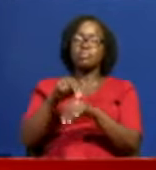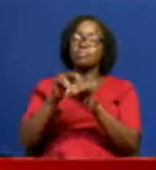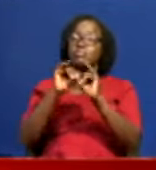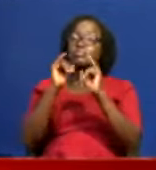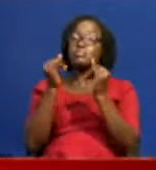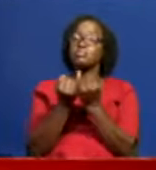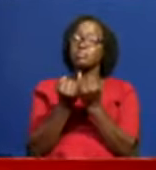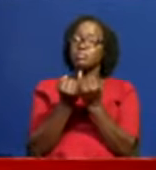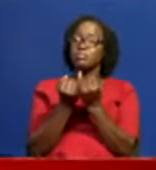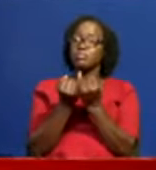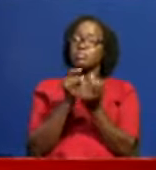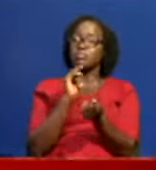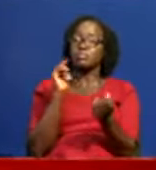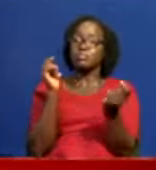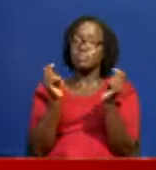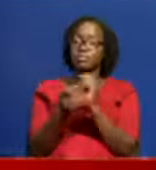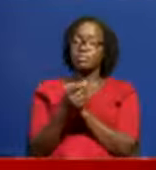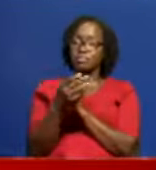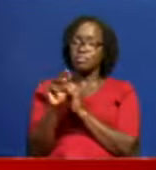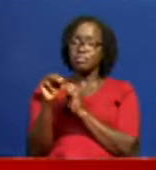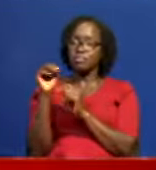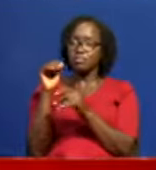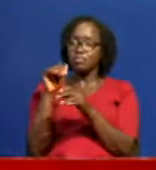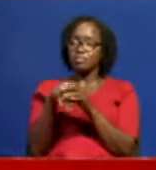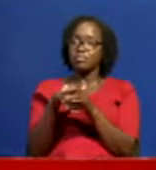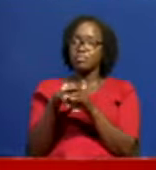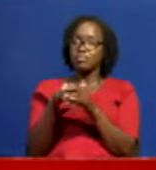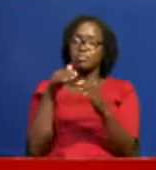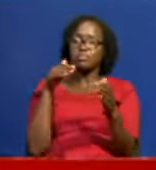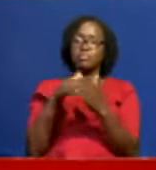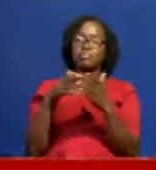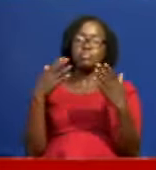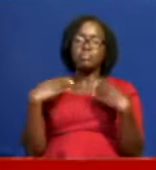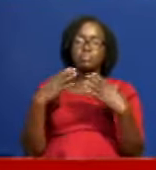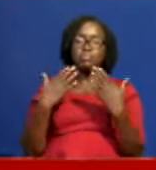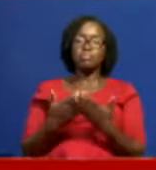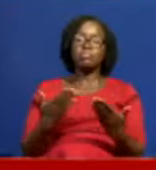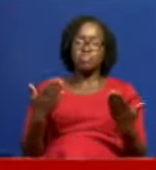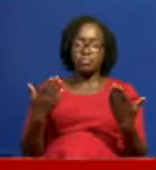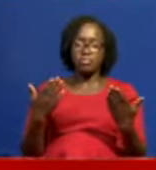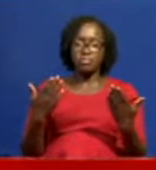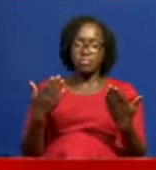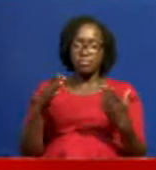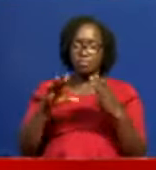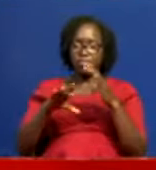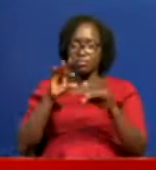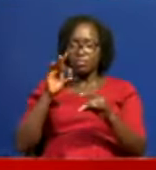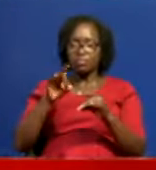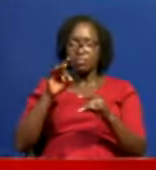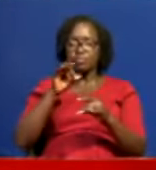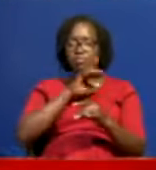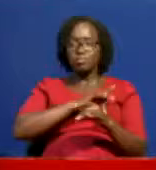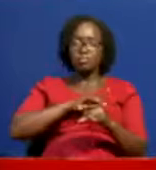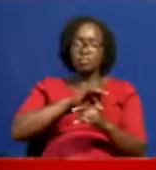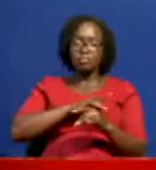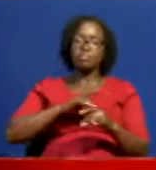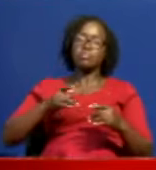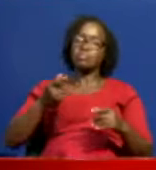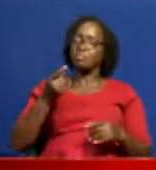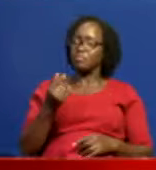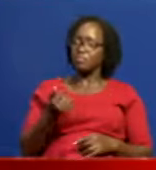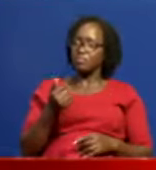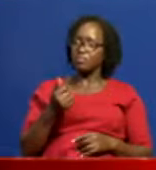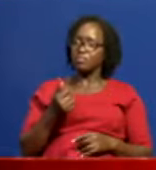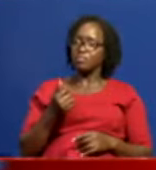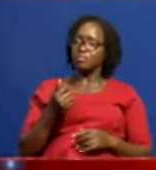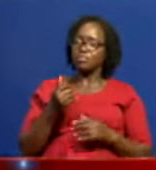institutions, turning them into anti-people weapons for a select privileged few and